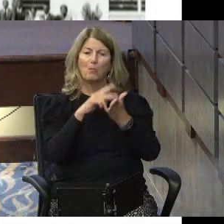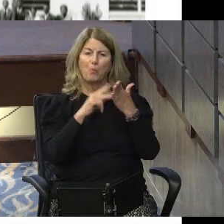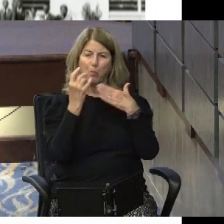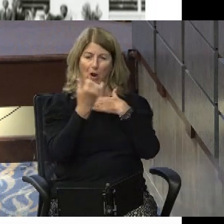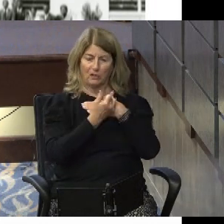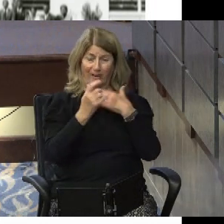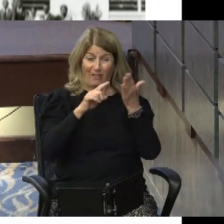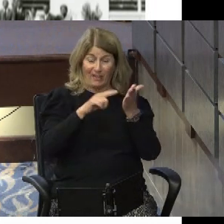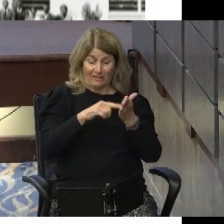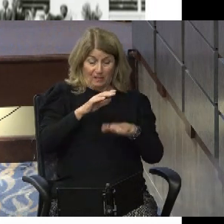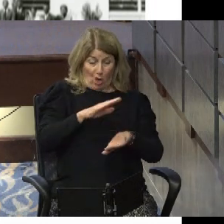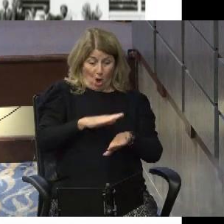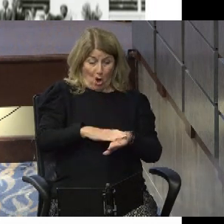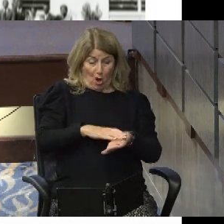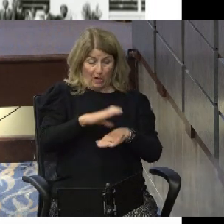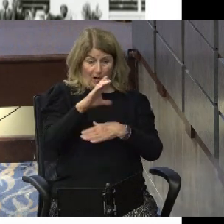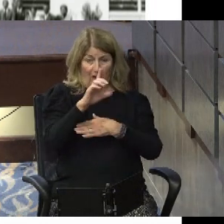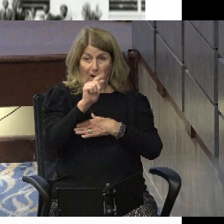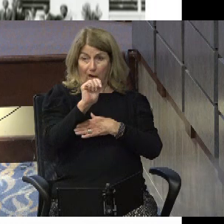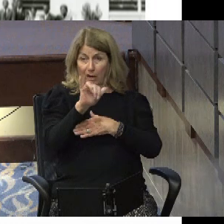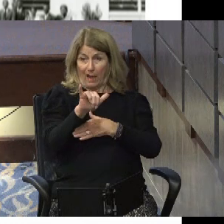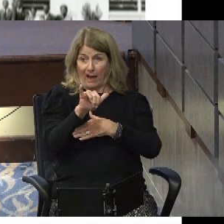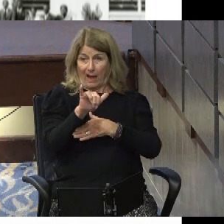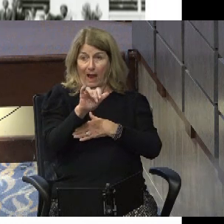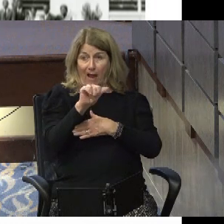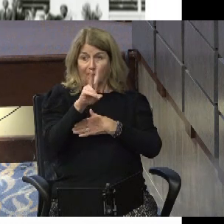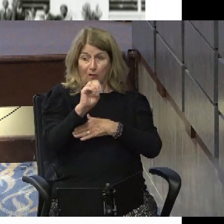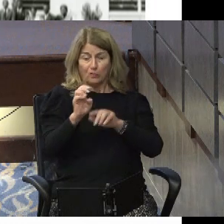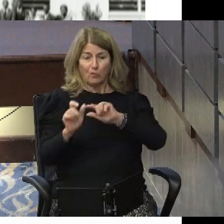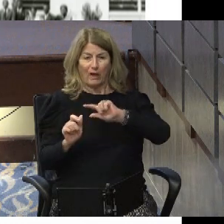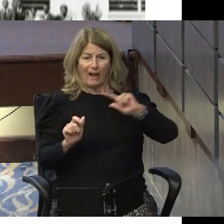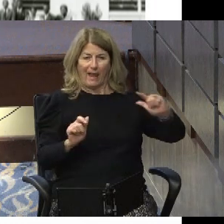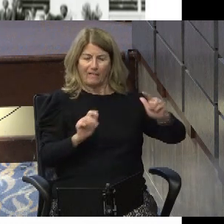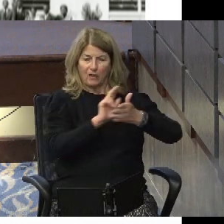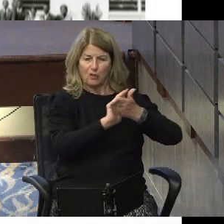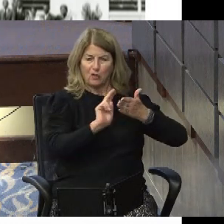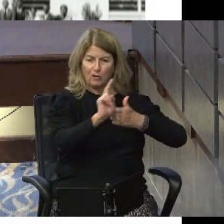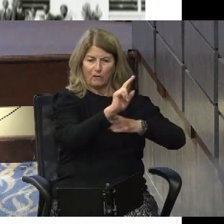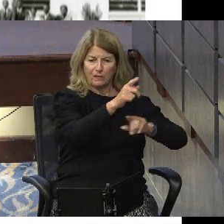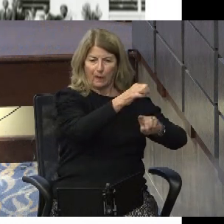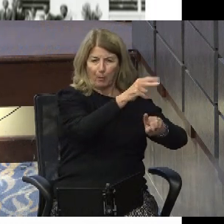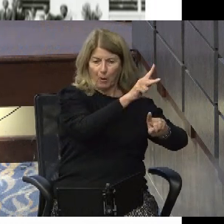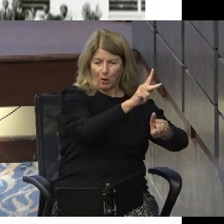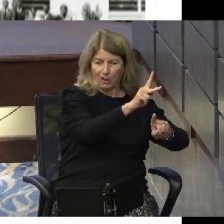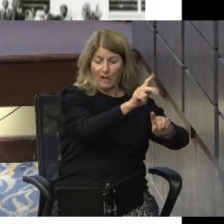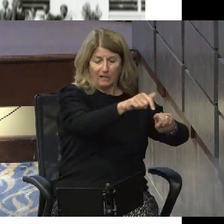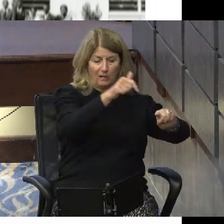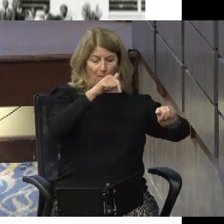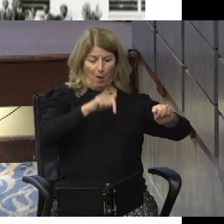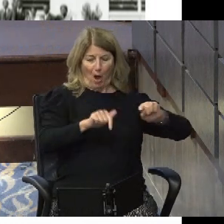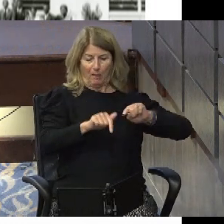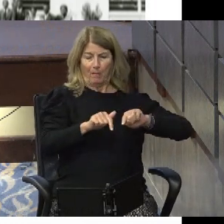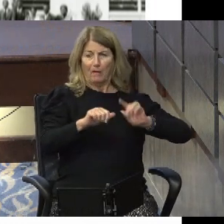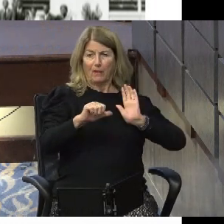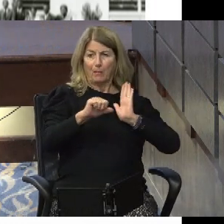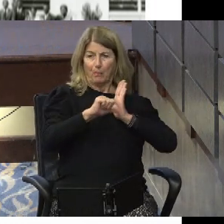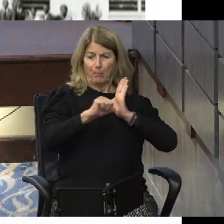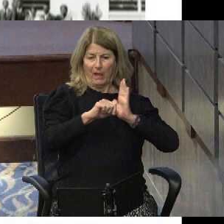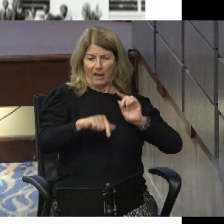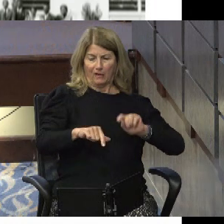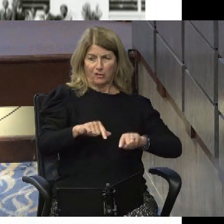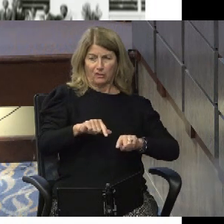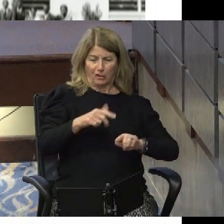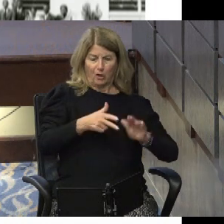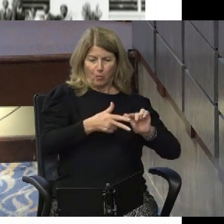on Clay Avenue. To the left is University Parks Drive, and then at the bottom of the page is the garage that Scott will talk about in just a